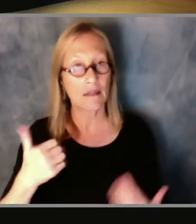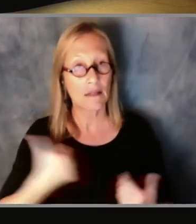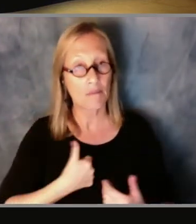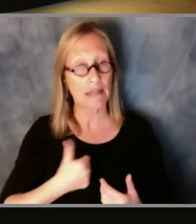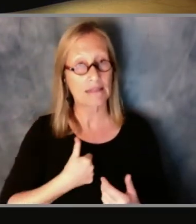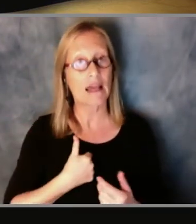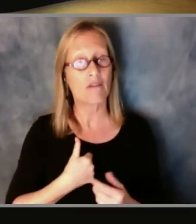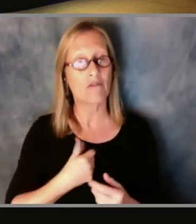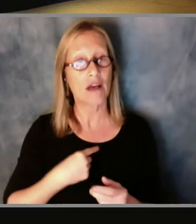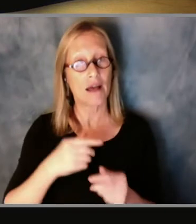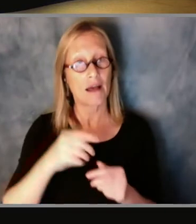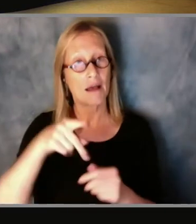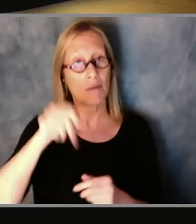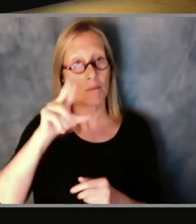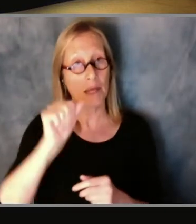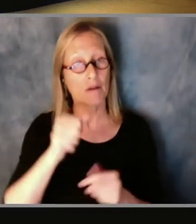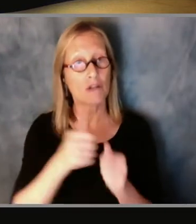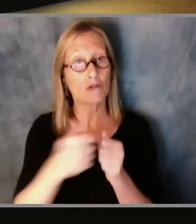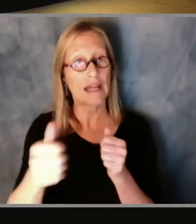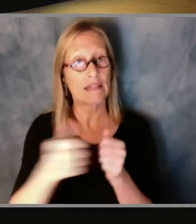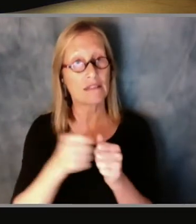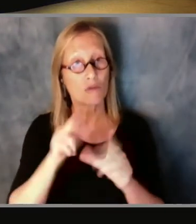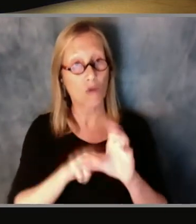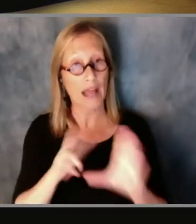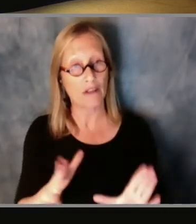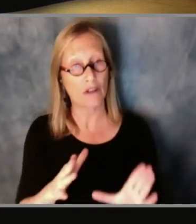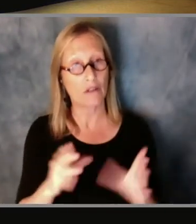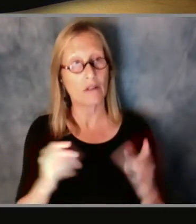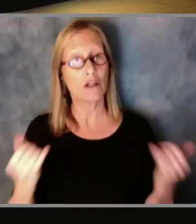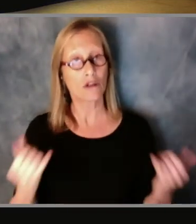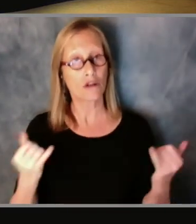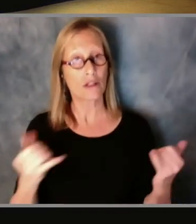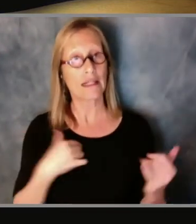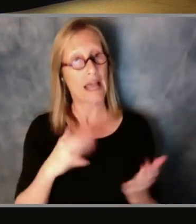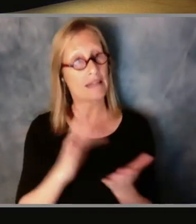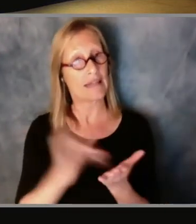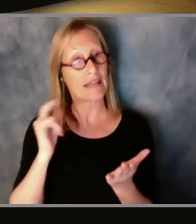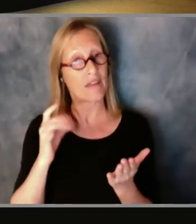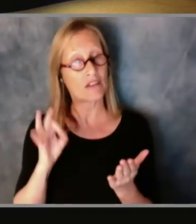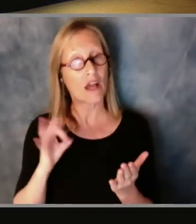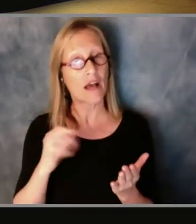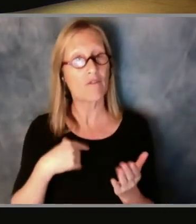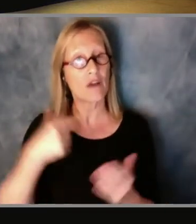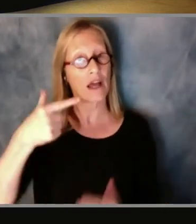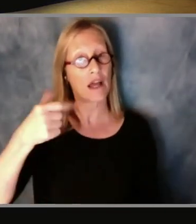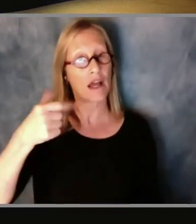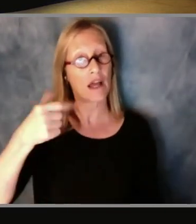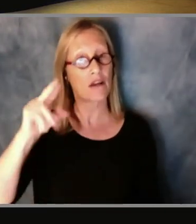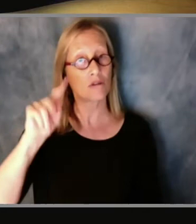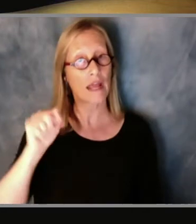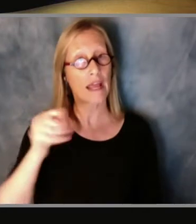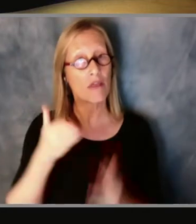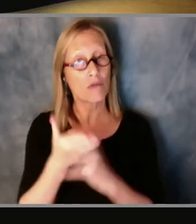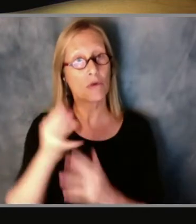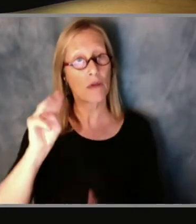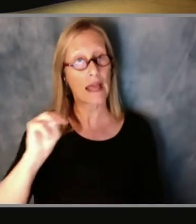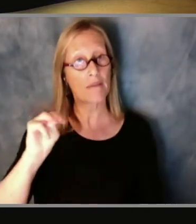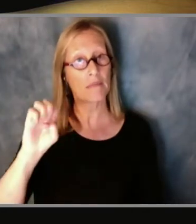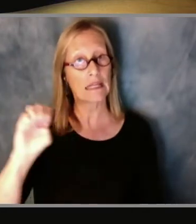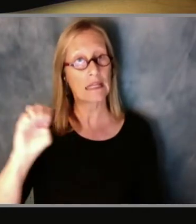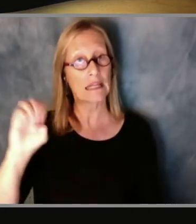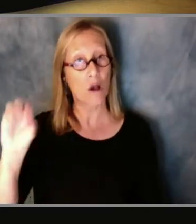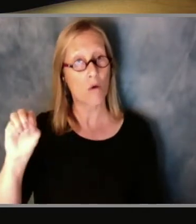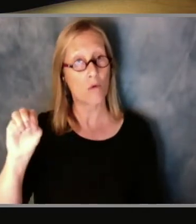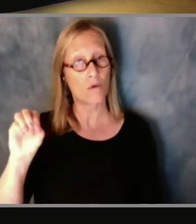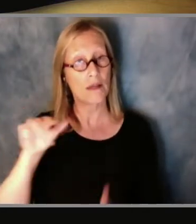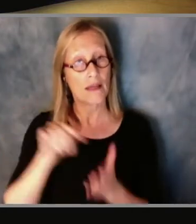rider and currently take advantage of a grant through MEO to assist me